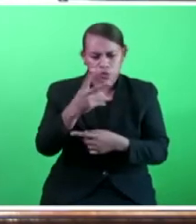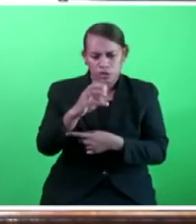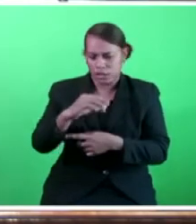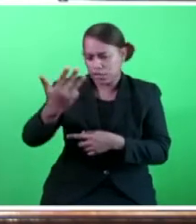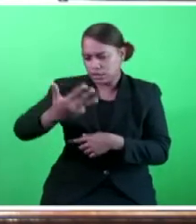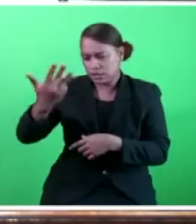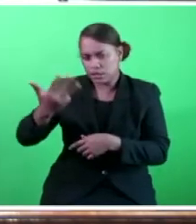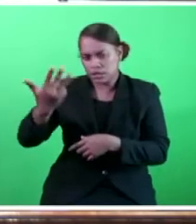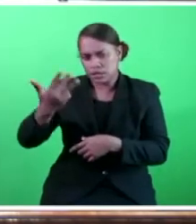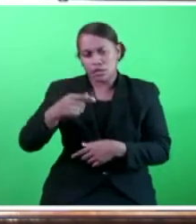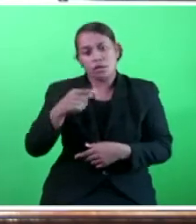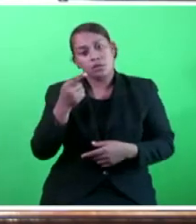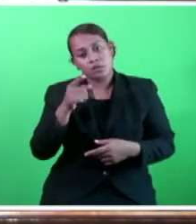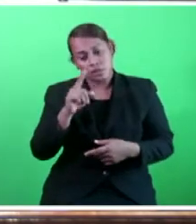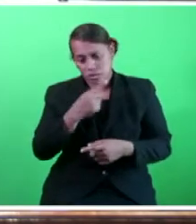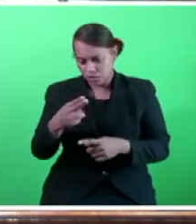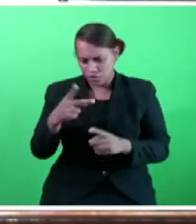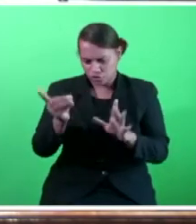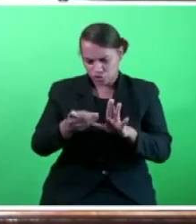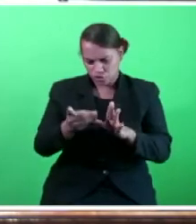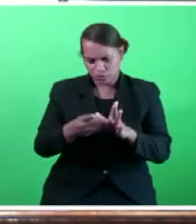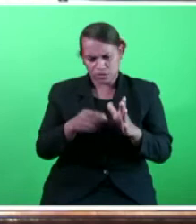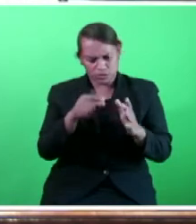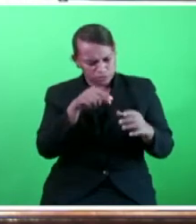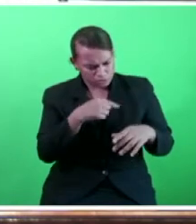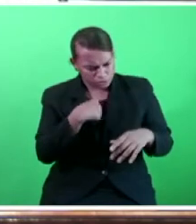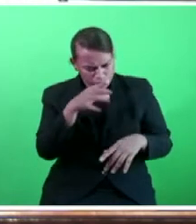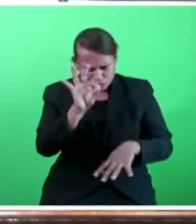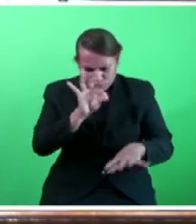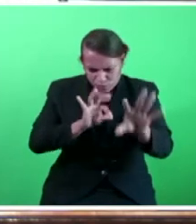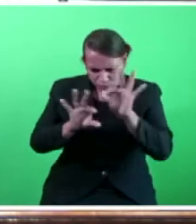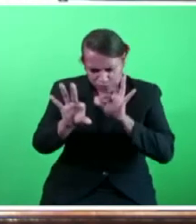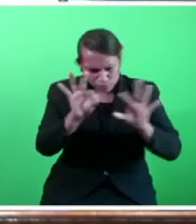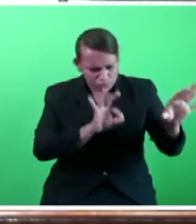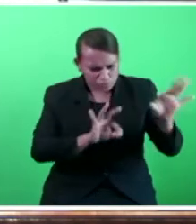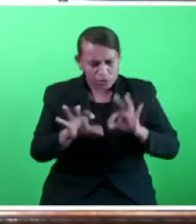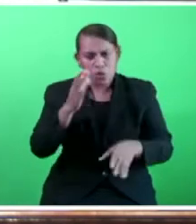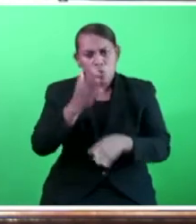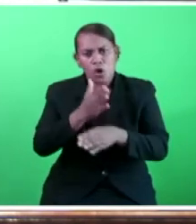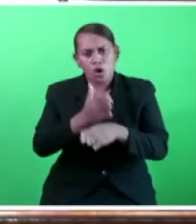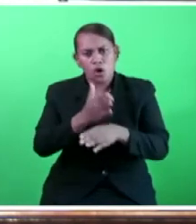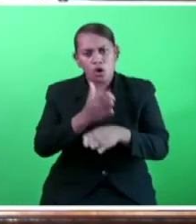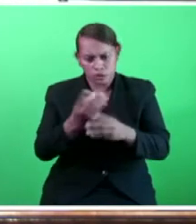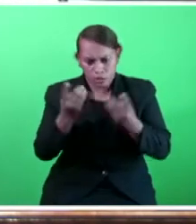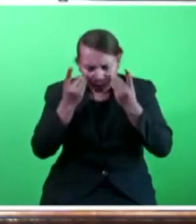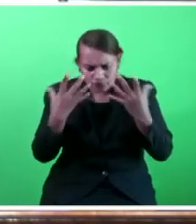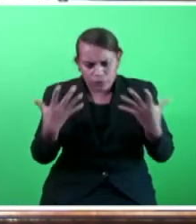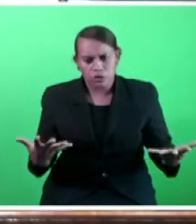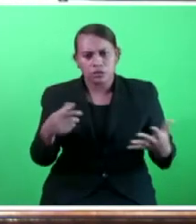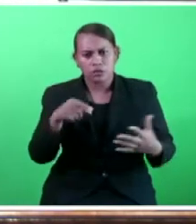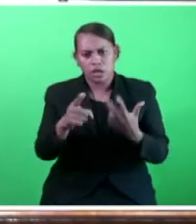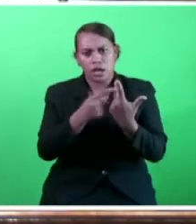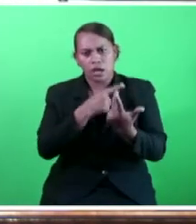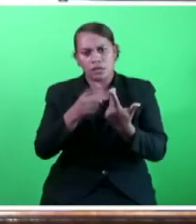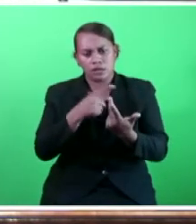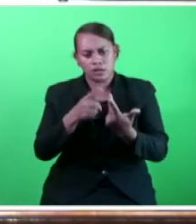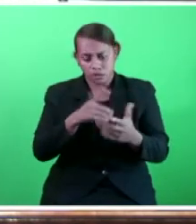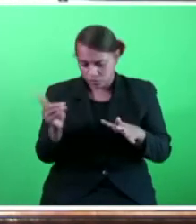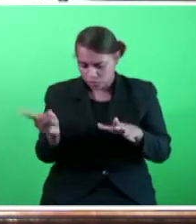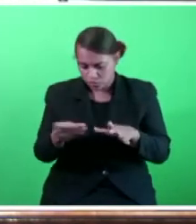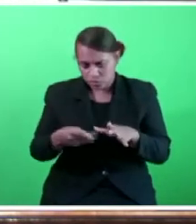the documentation held in ministries, for example, job descriptions, selection reports, advertisements, and other central documentation, for